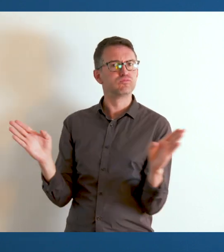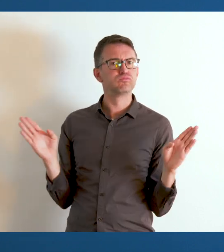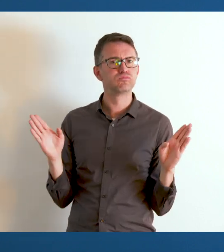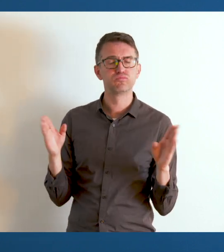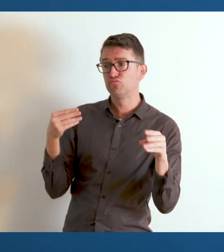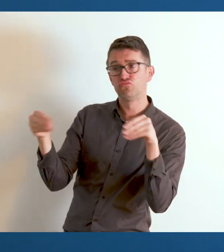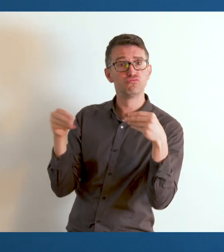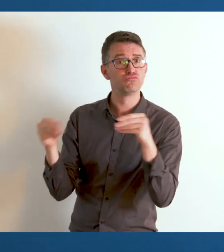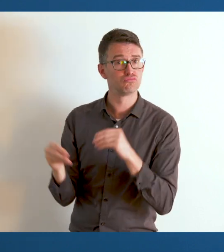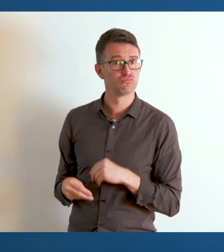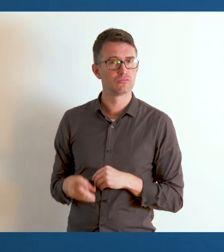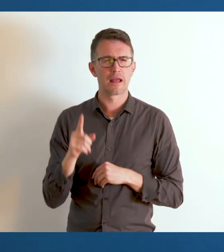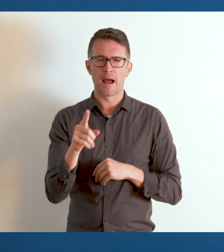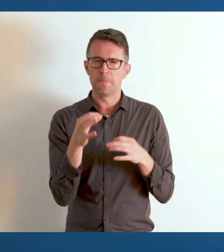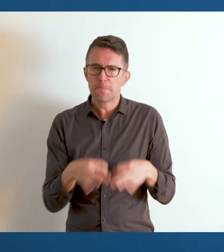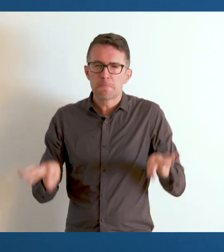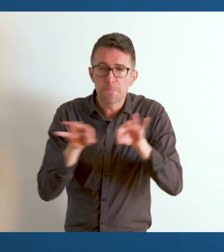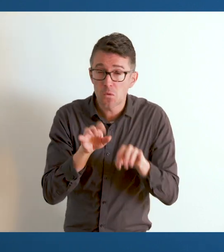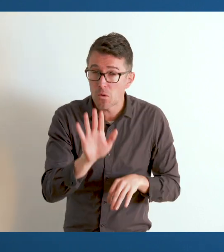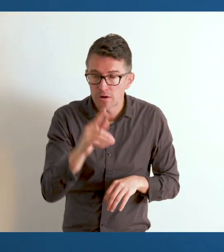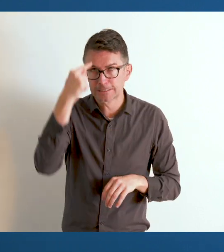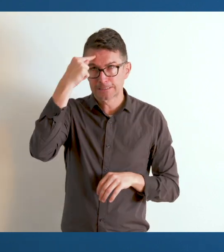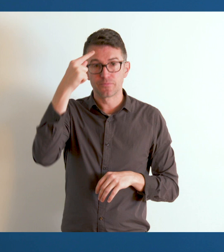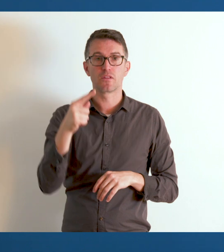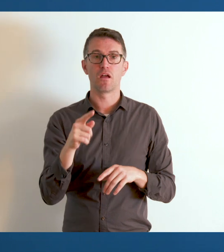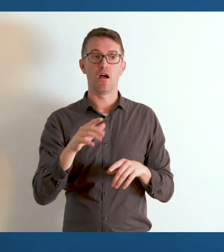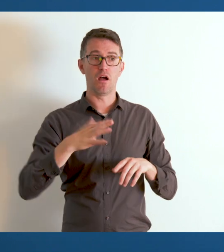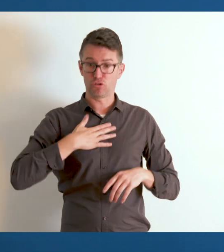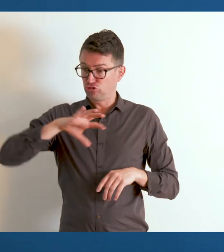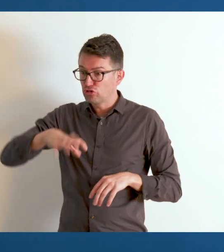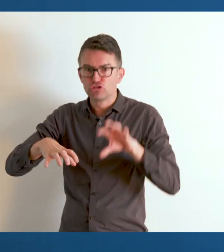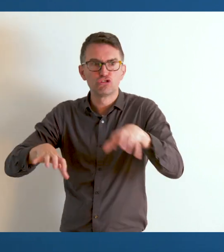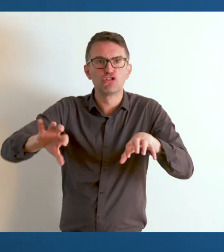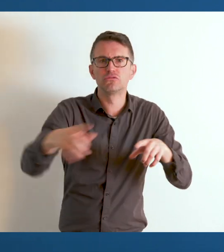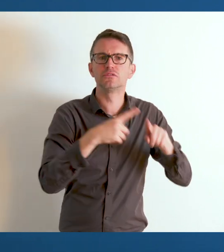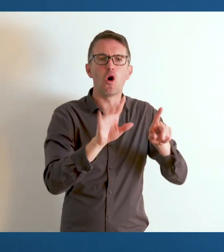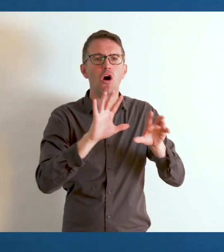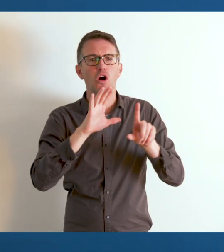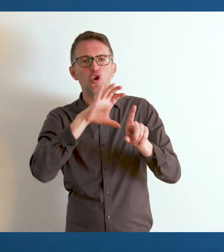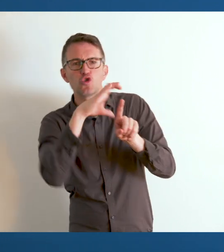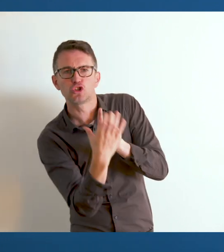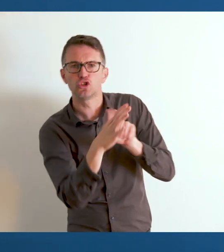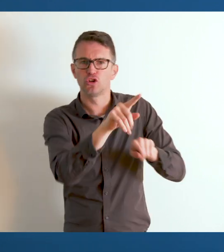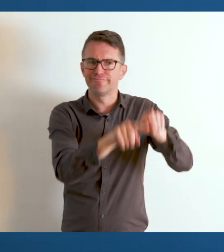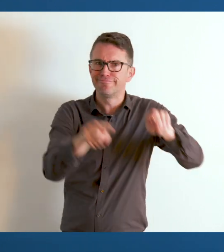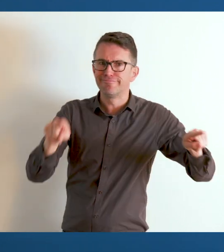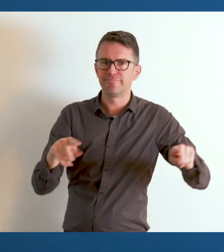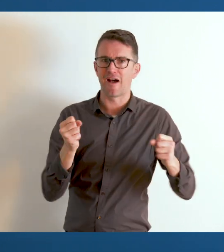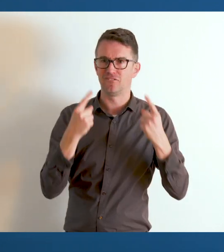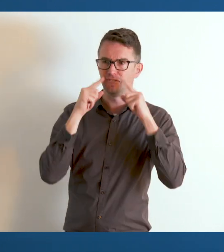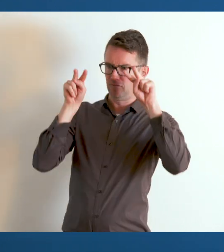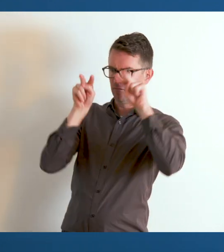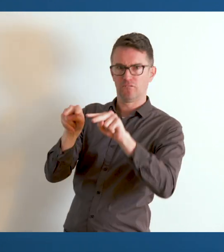most importantly, in some cultures, stigma is associated with disability, creating additional